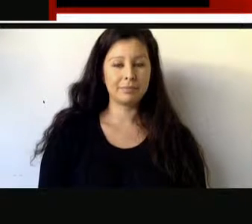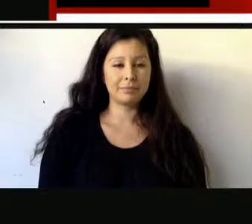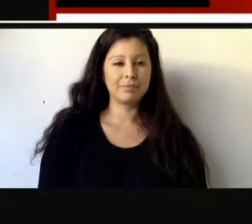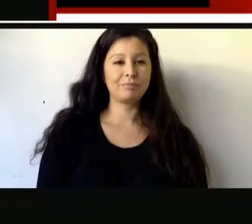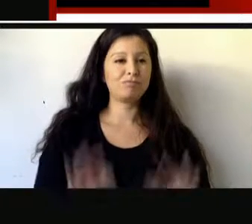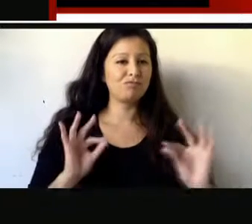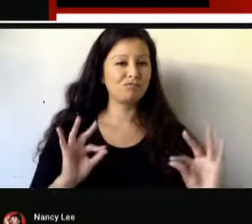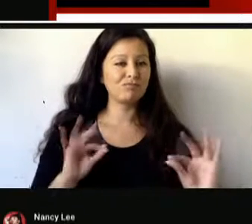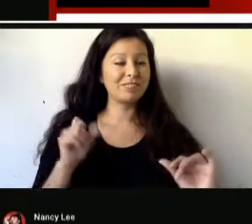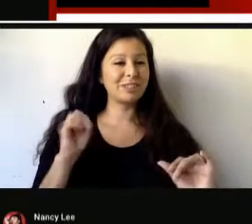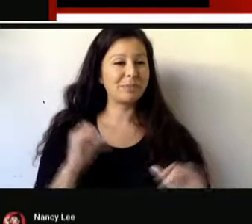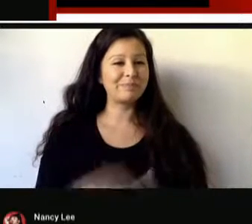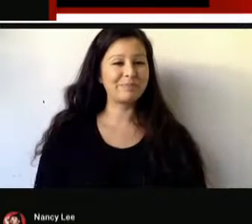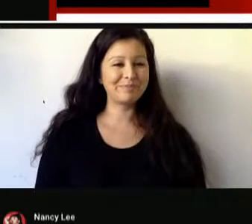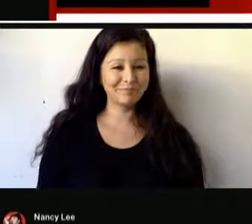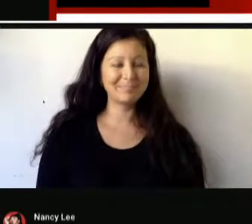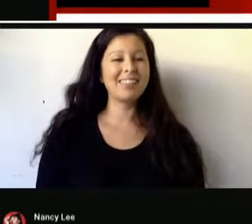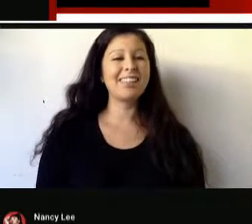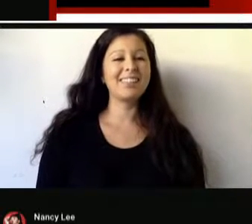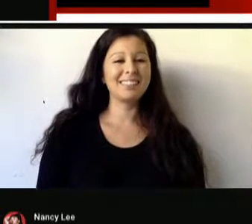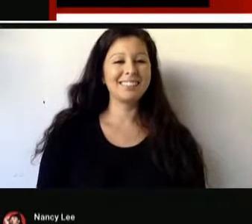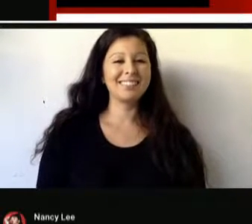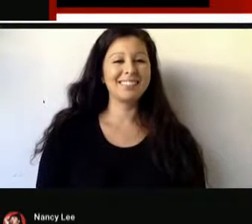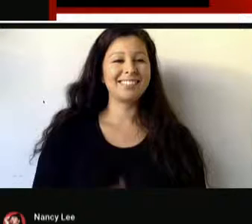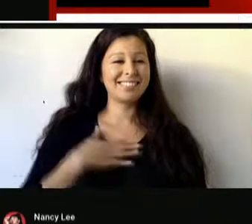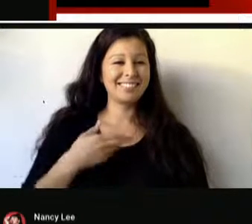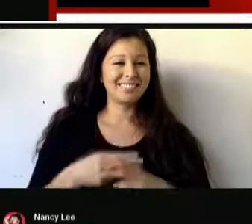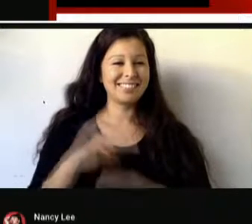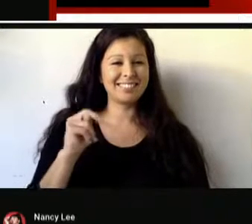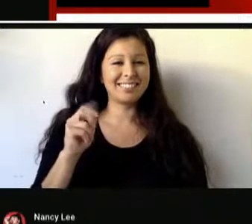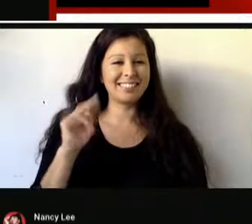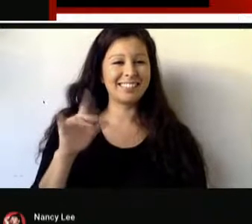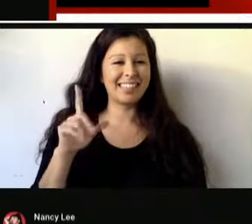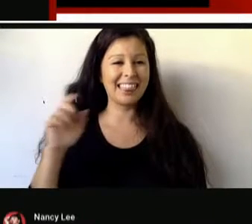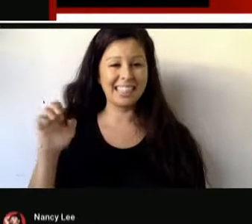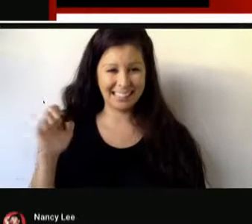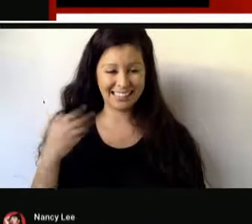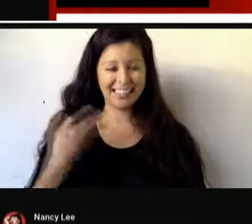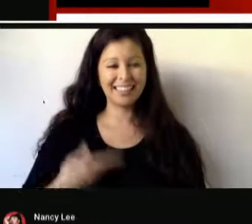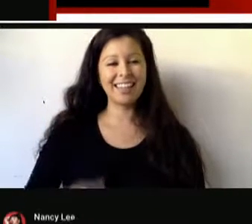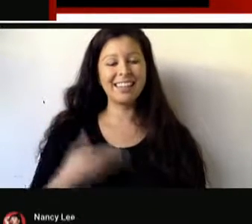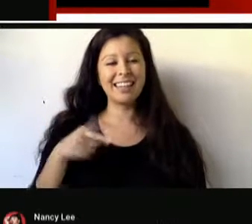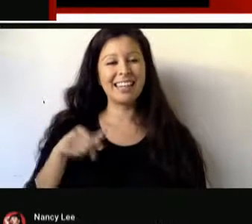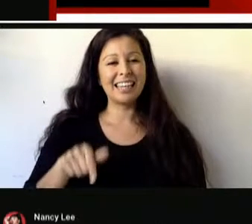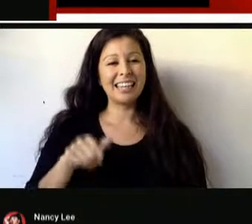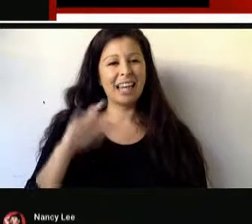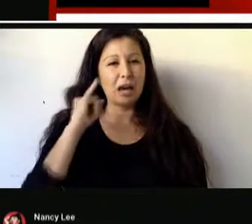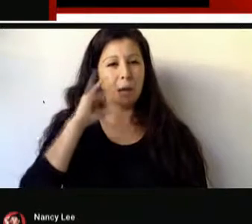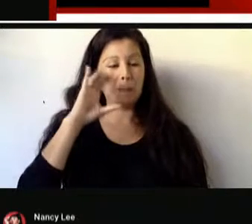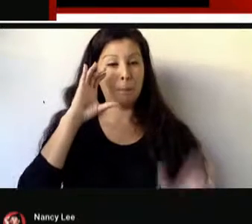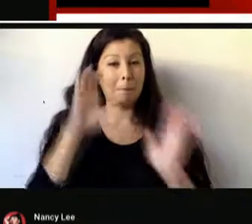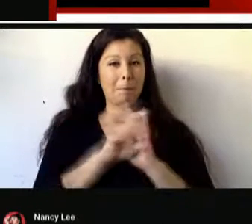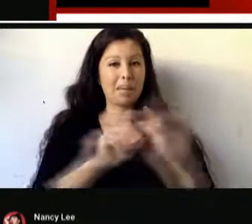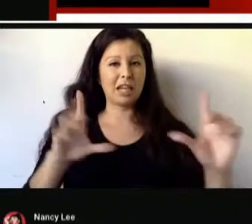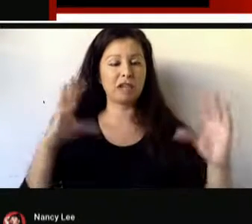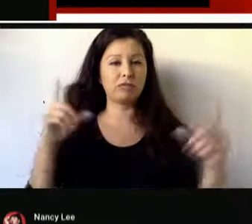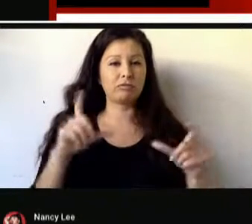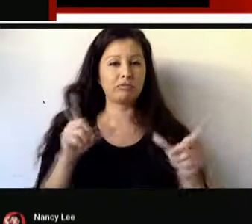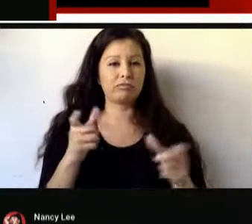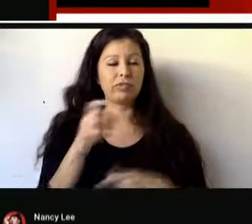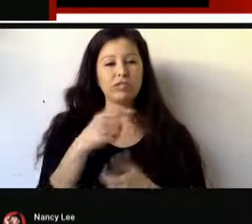Cool. So my name is Nancy Lee. This is an image, a screenshot from